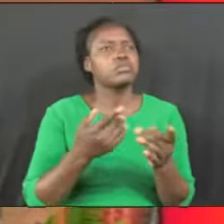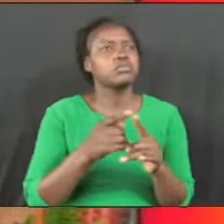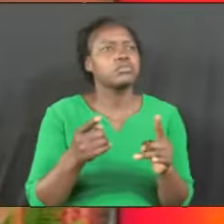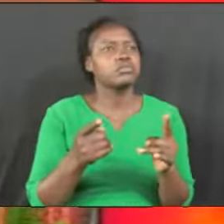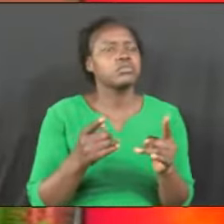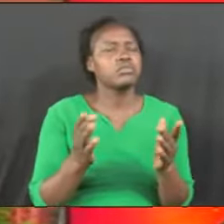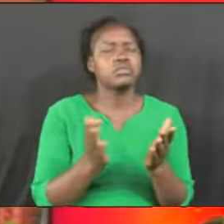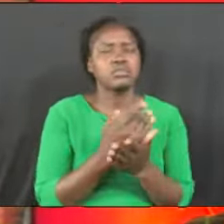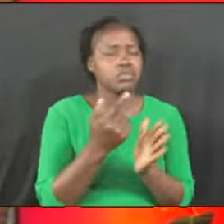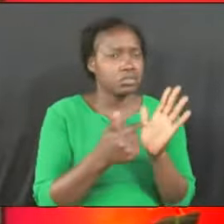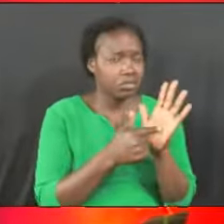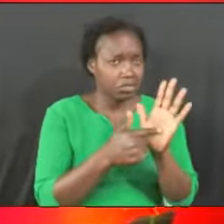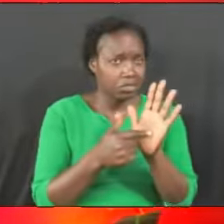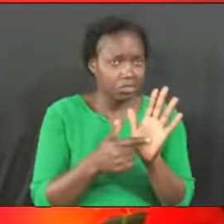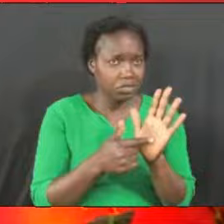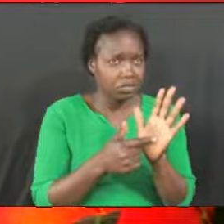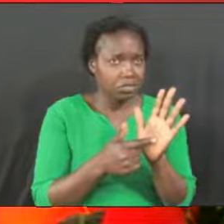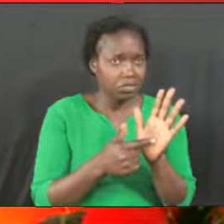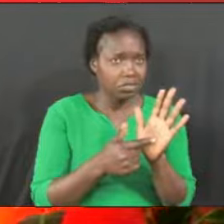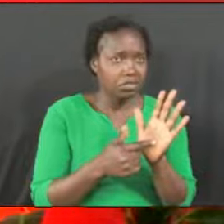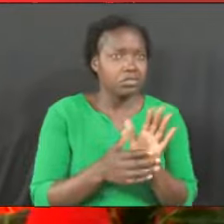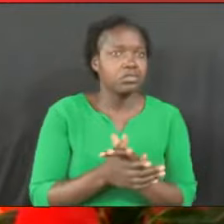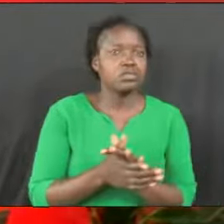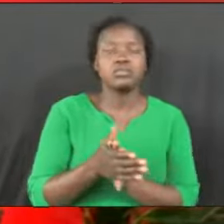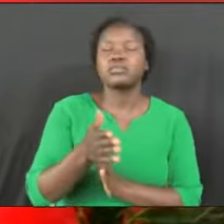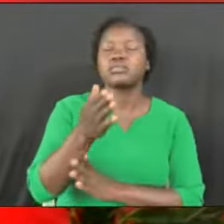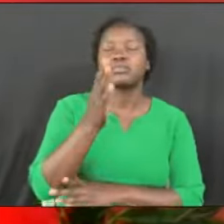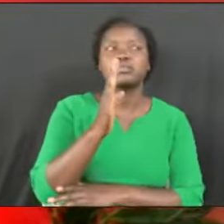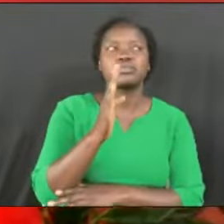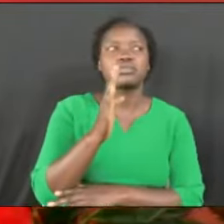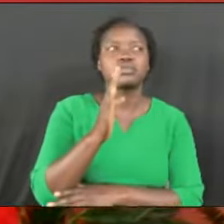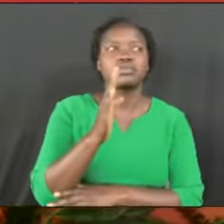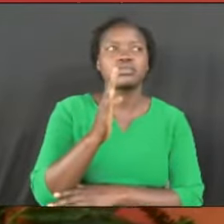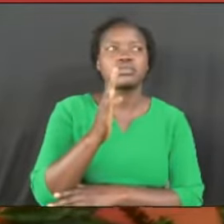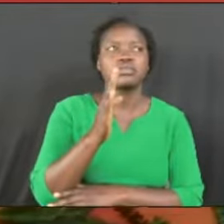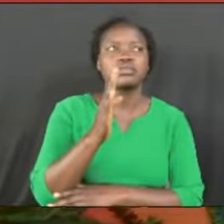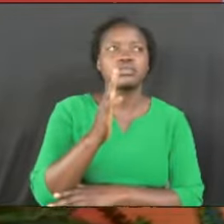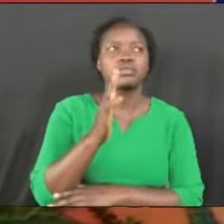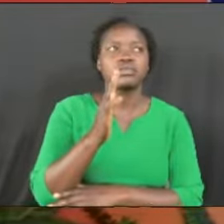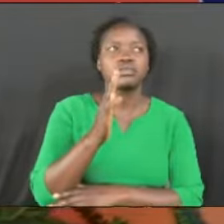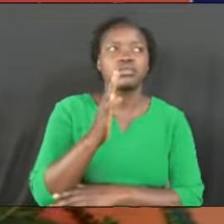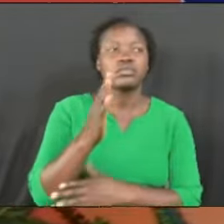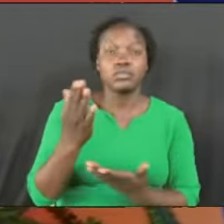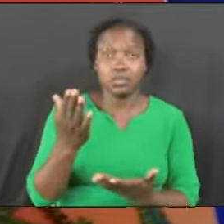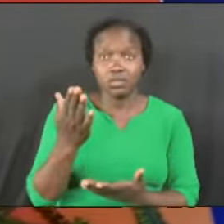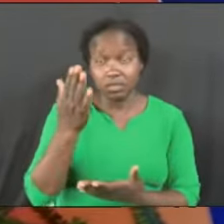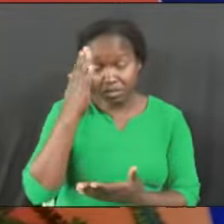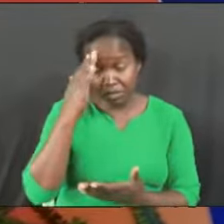point, God's going to let you know that you don't run things around here.